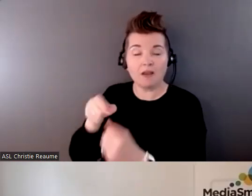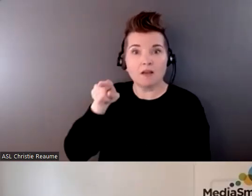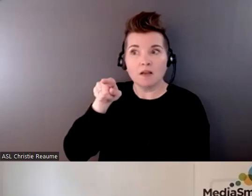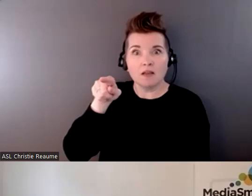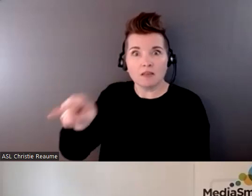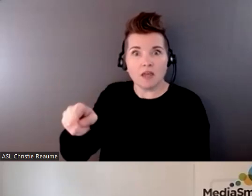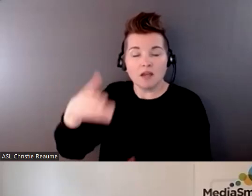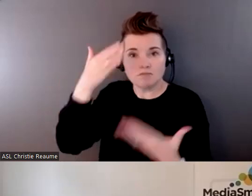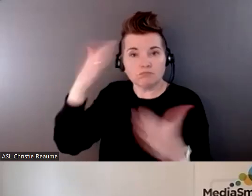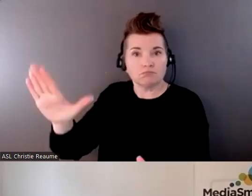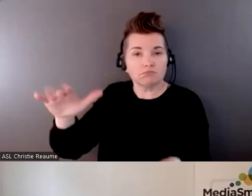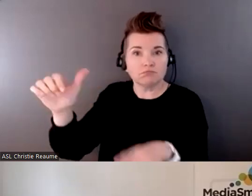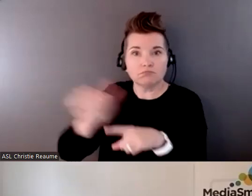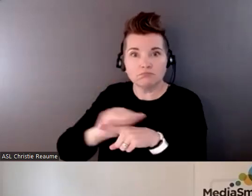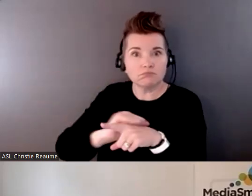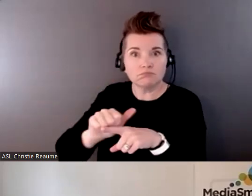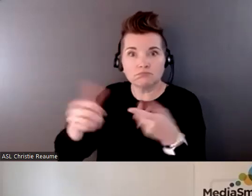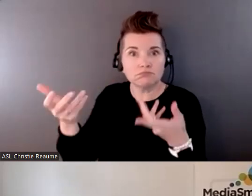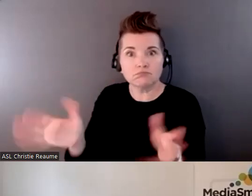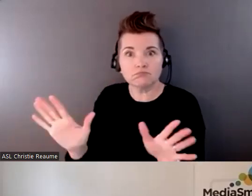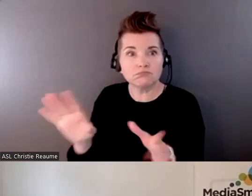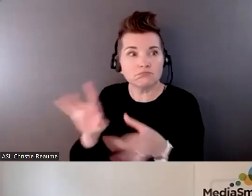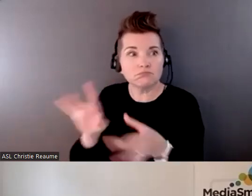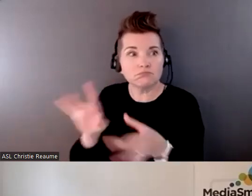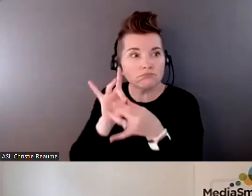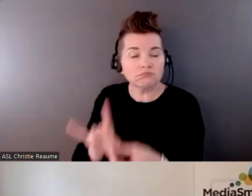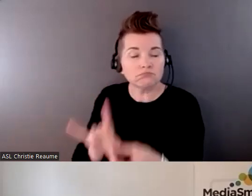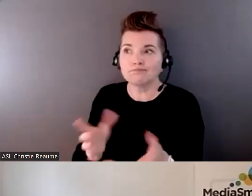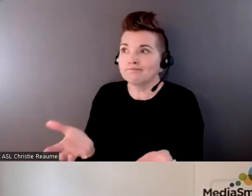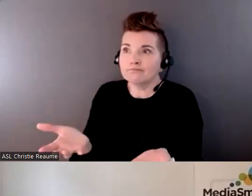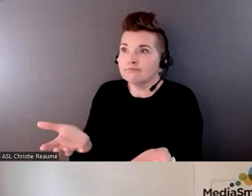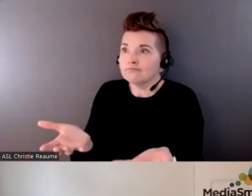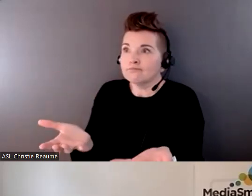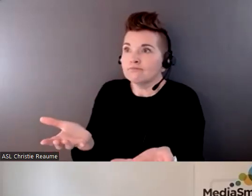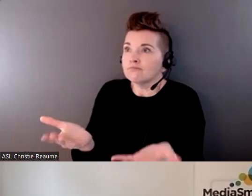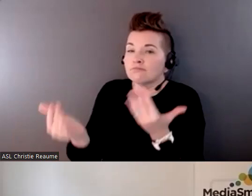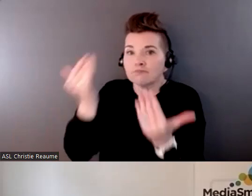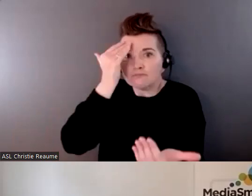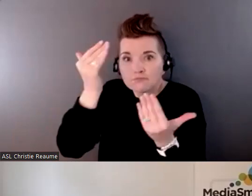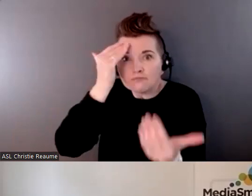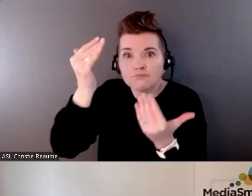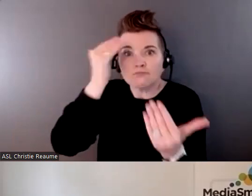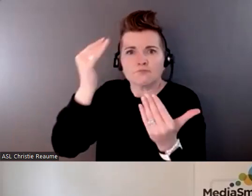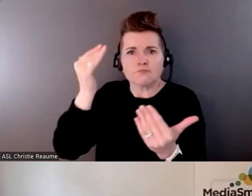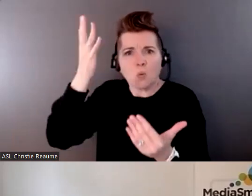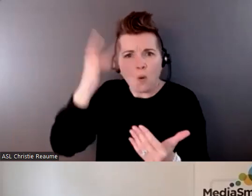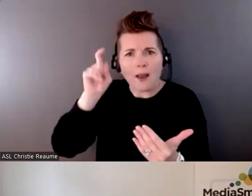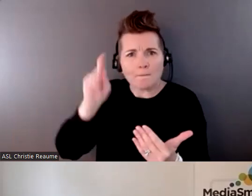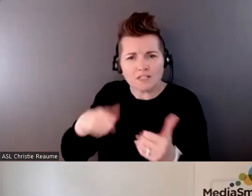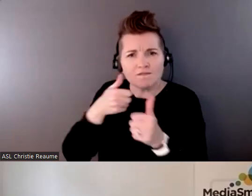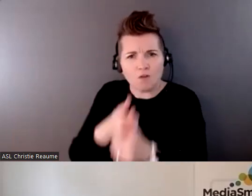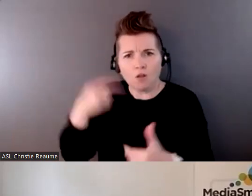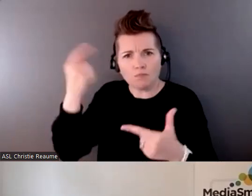any of the actual training or any of the kind of um uh knowledge behind why certain things need to be done a certain way